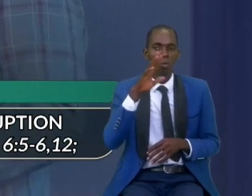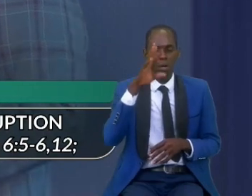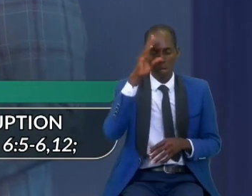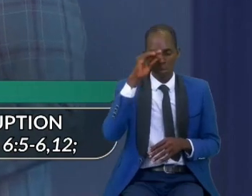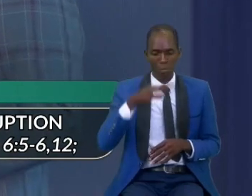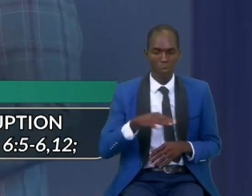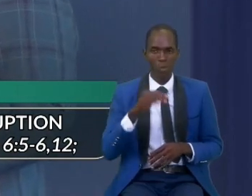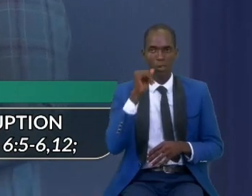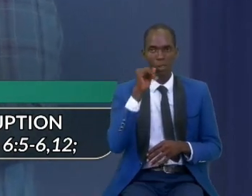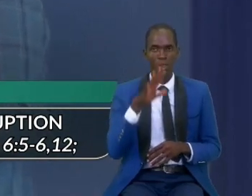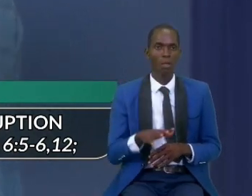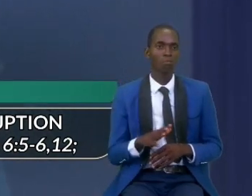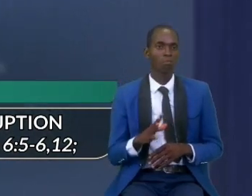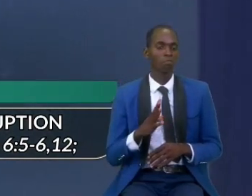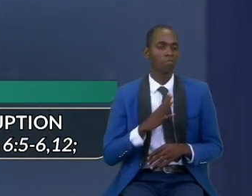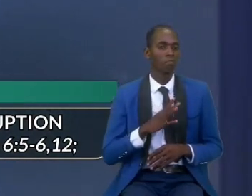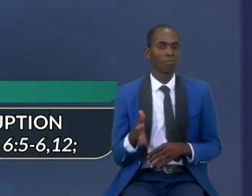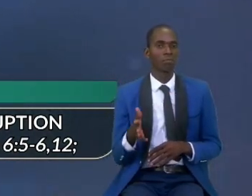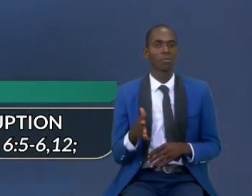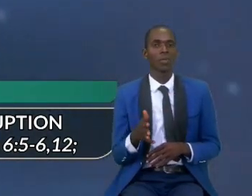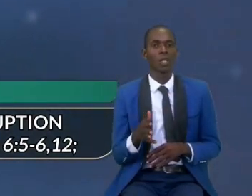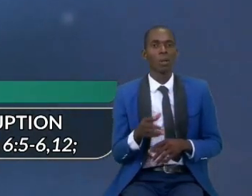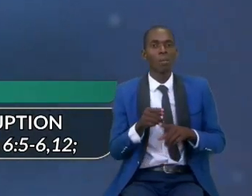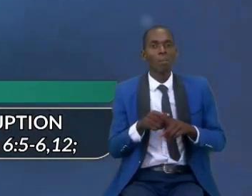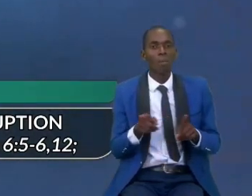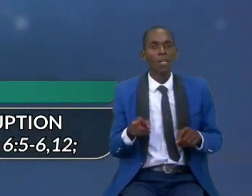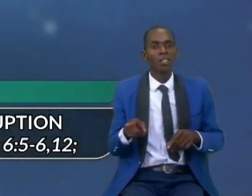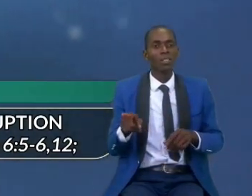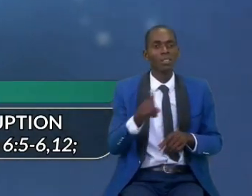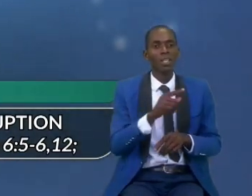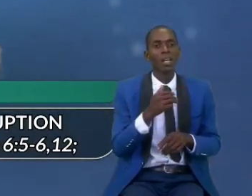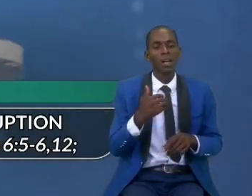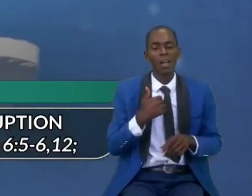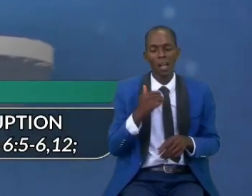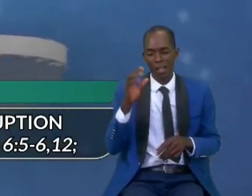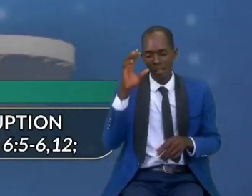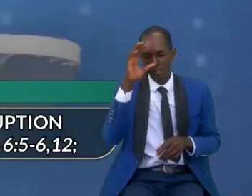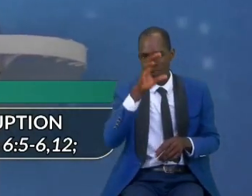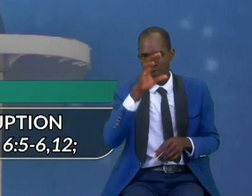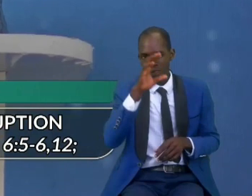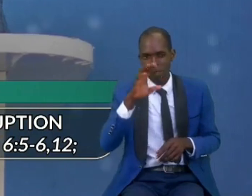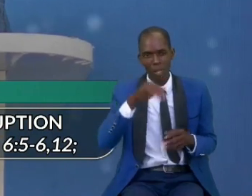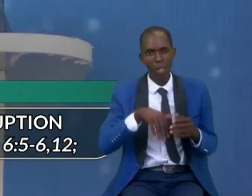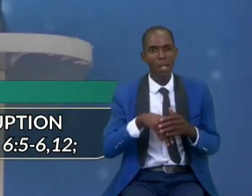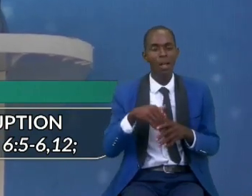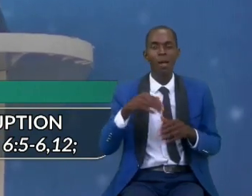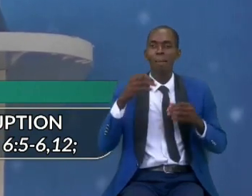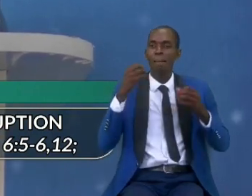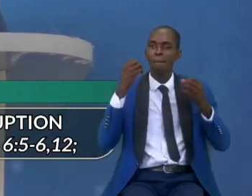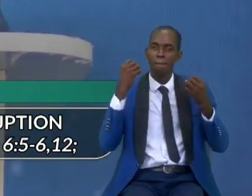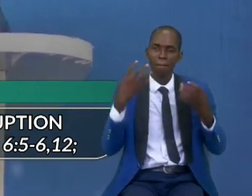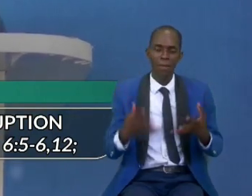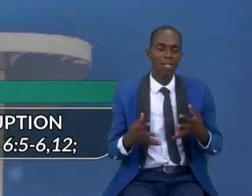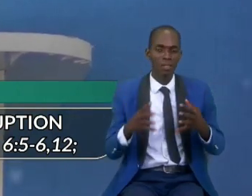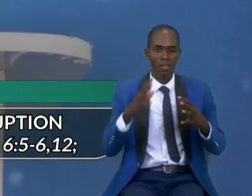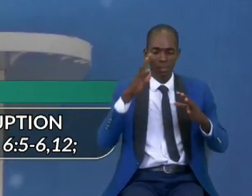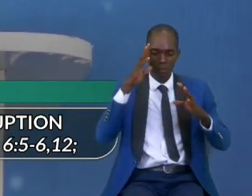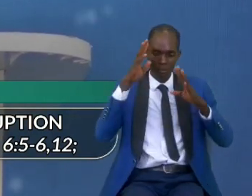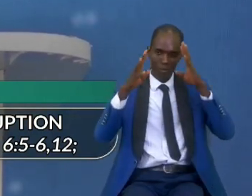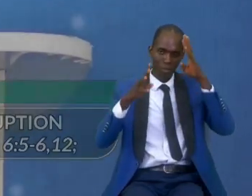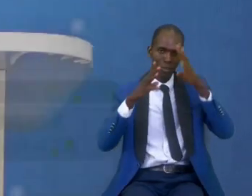sought out many inventions. And I pray that those inventions that destroy us,